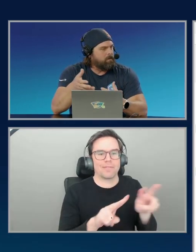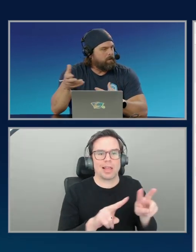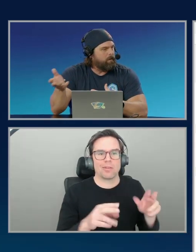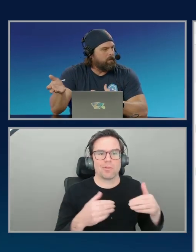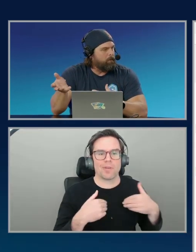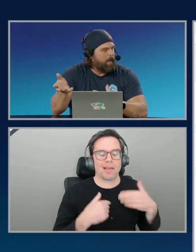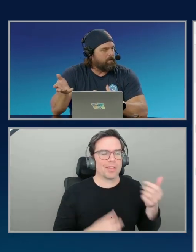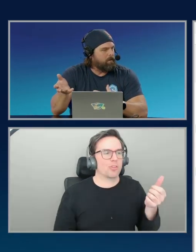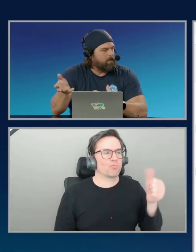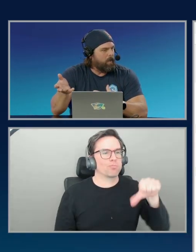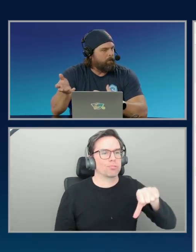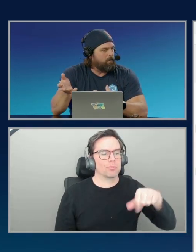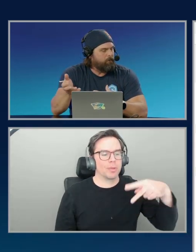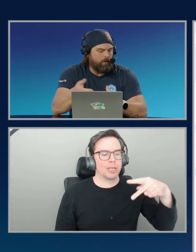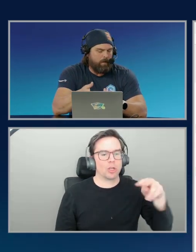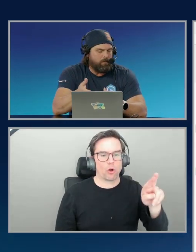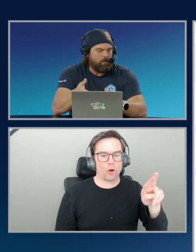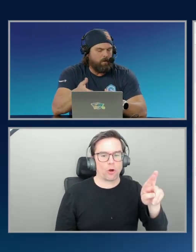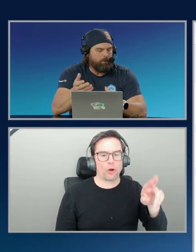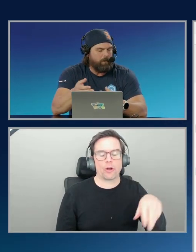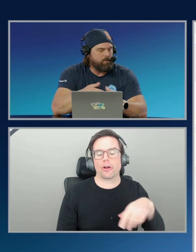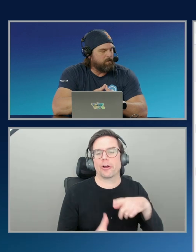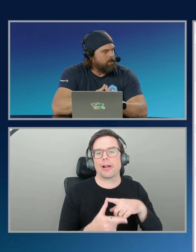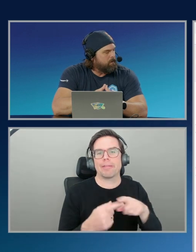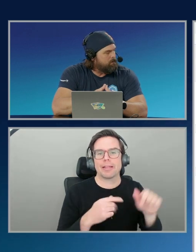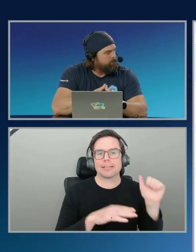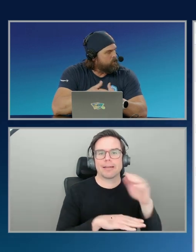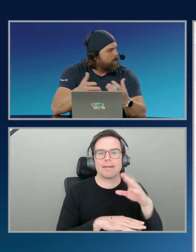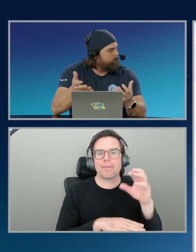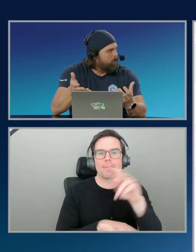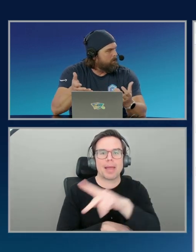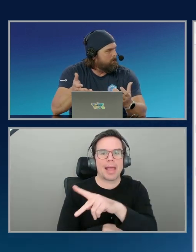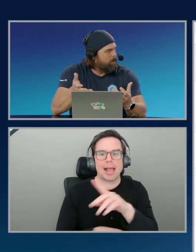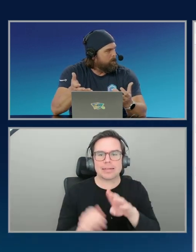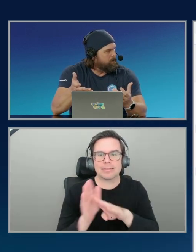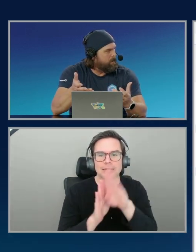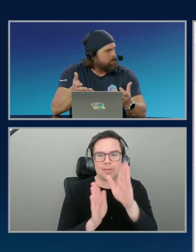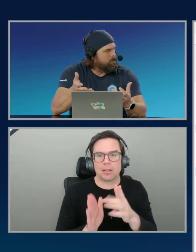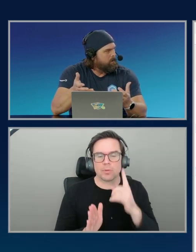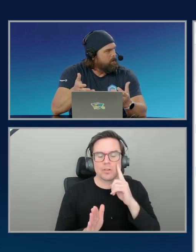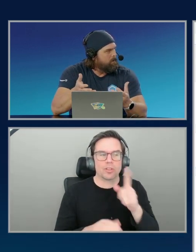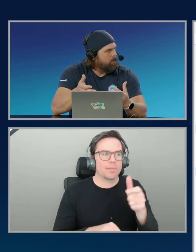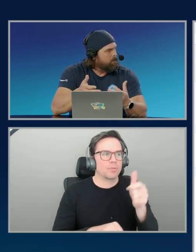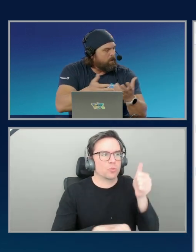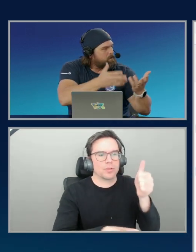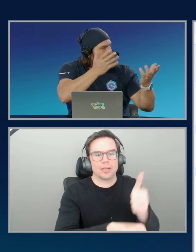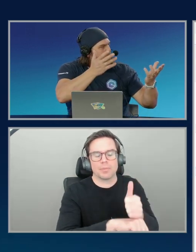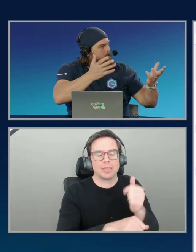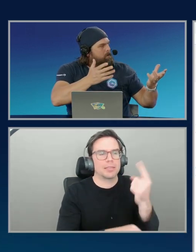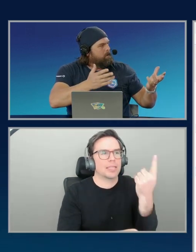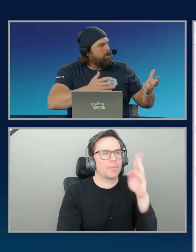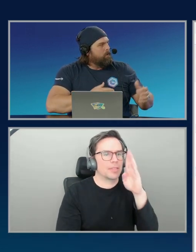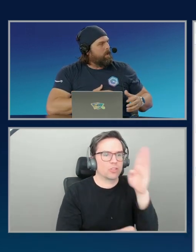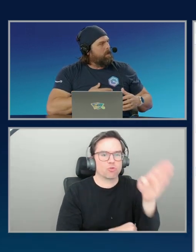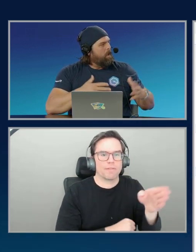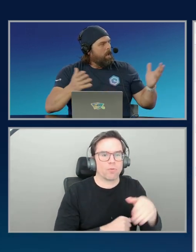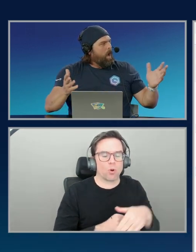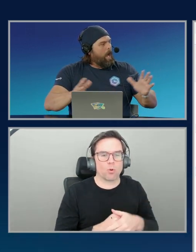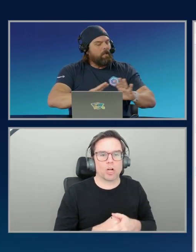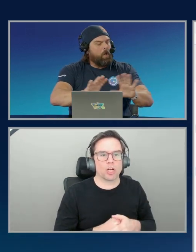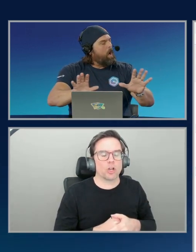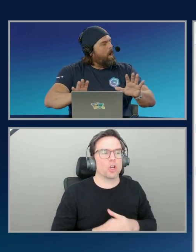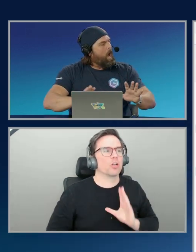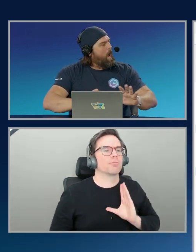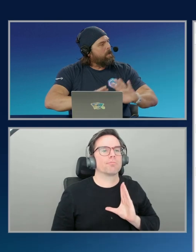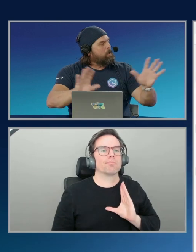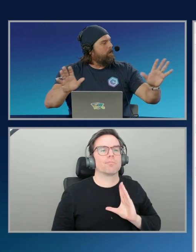and sending it back to the developer for them to implement such a straightforward implementation? Crushing their spirit. Crushing their spirit. Yeah, that's what it before. Yeah. I